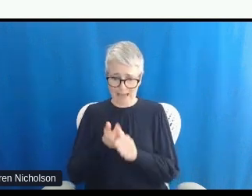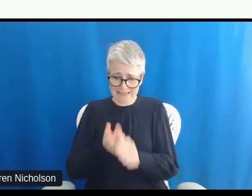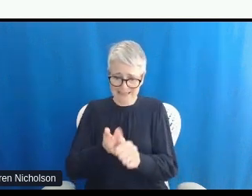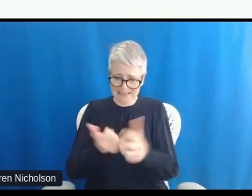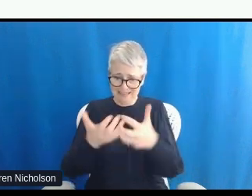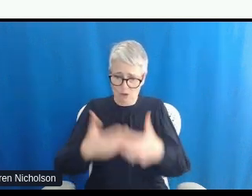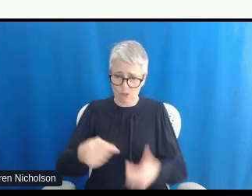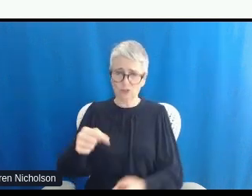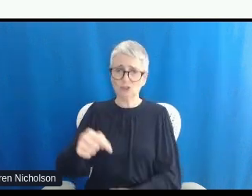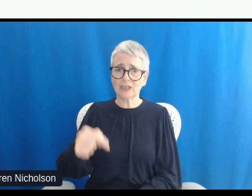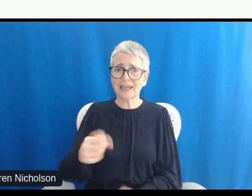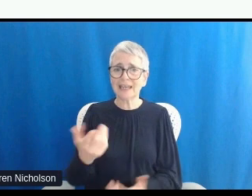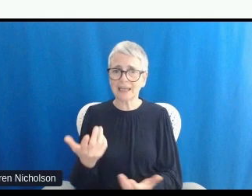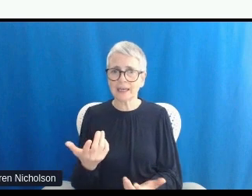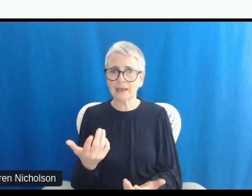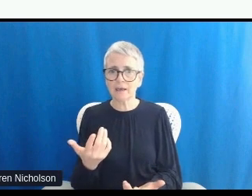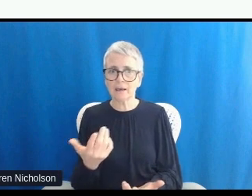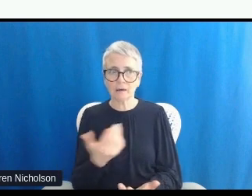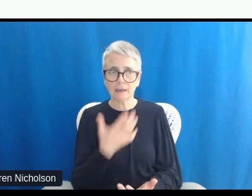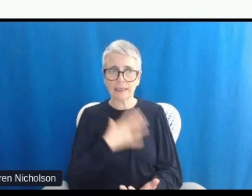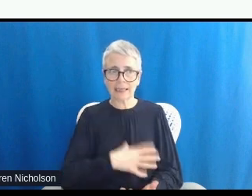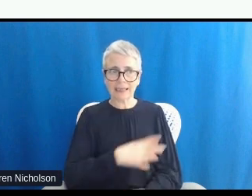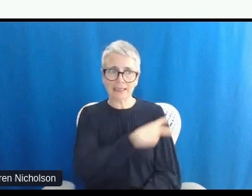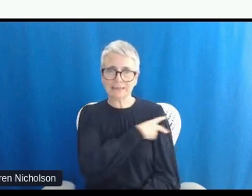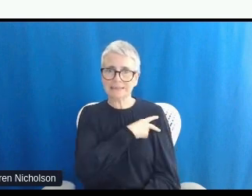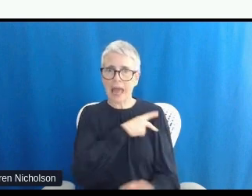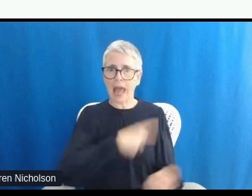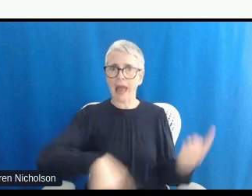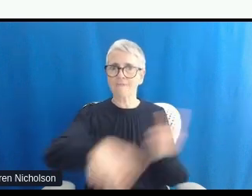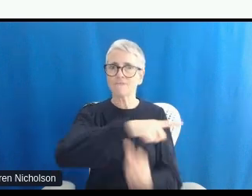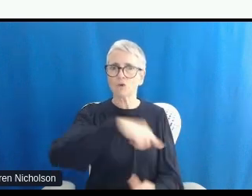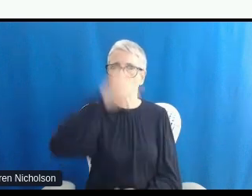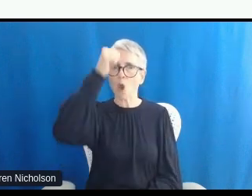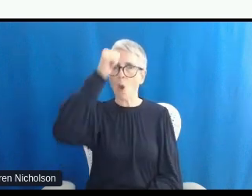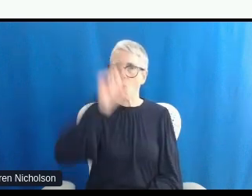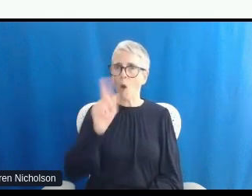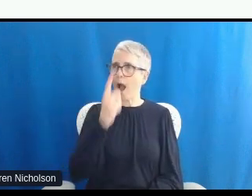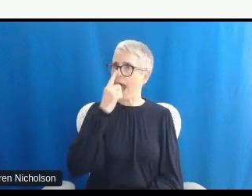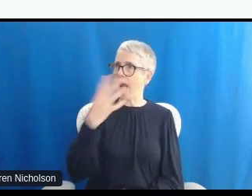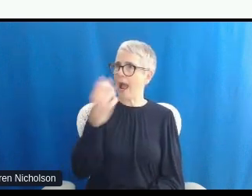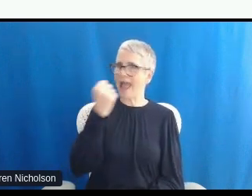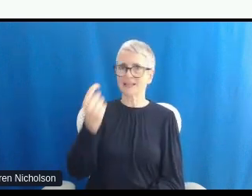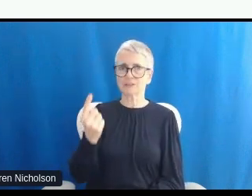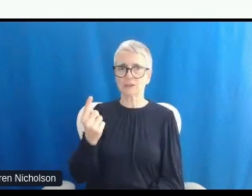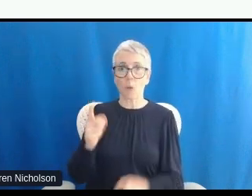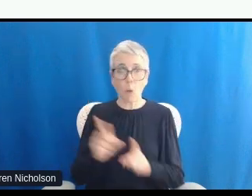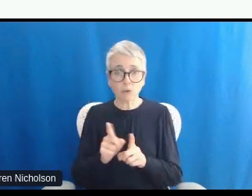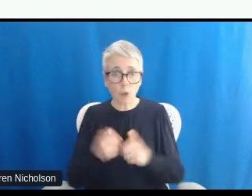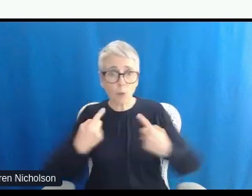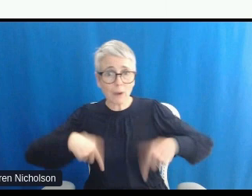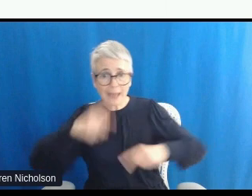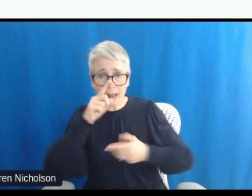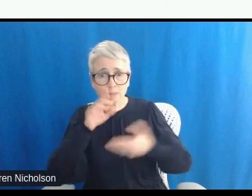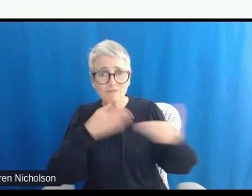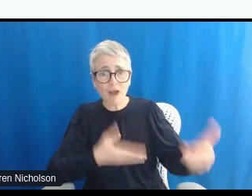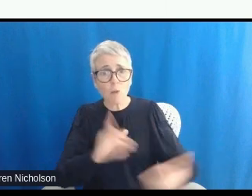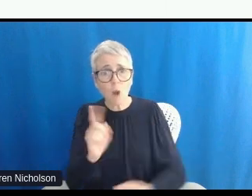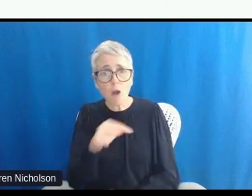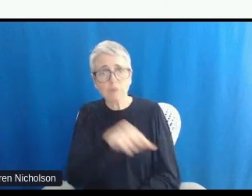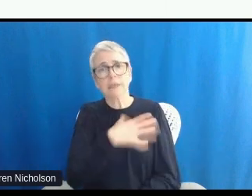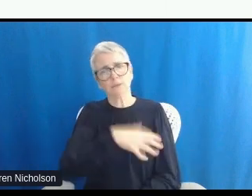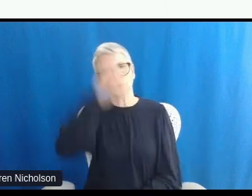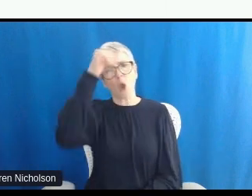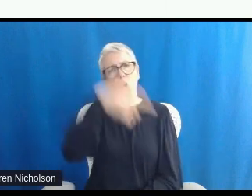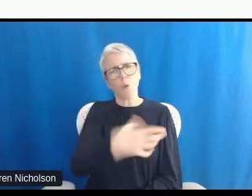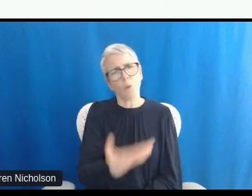knowing it within the bank, what's available to them, and also within the bank, what we can provide to our staff. I think that, has been a challenge